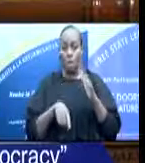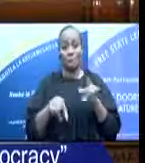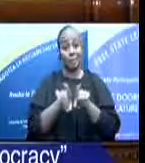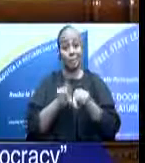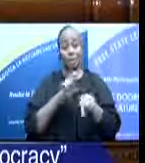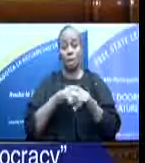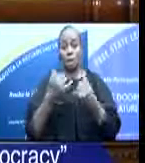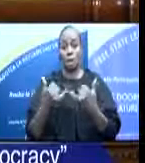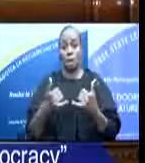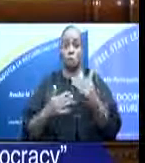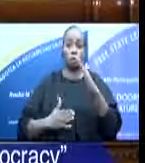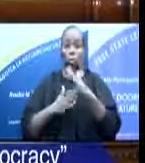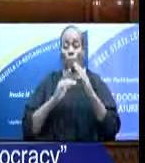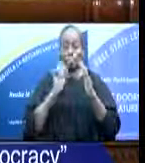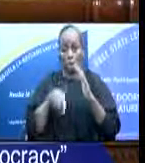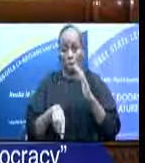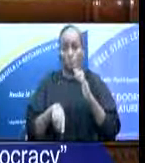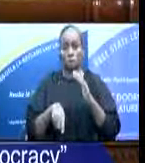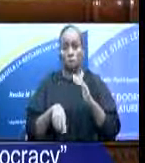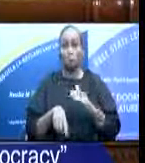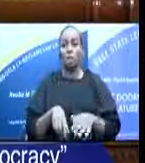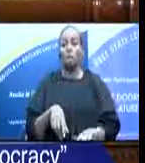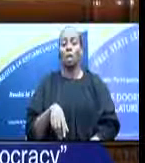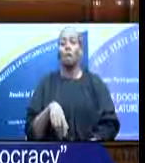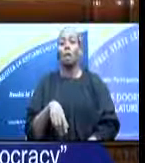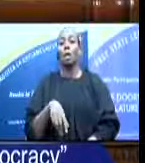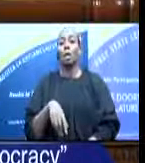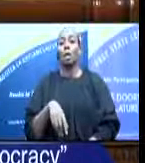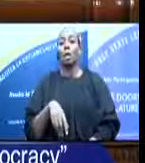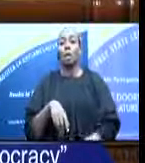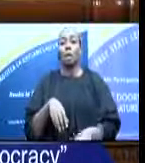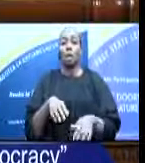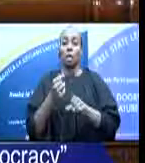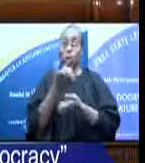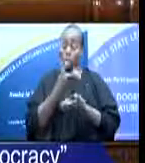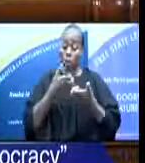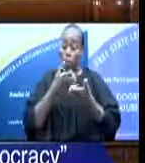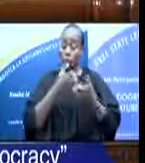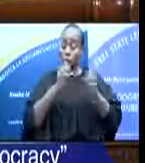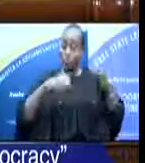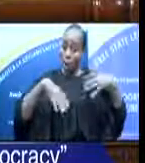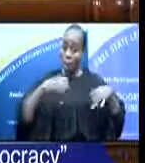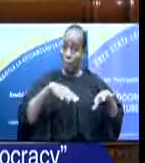immediately. Madam Speaker, the economic crime perpetrators by senior